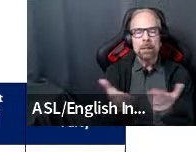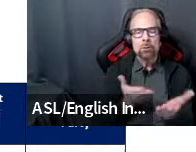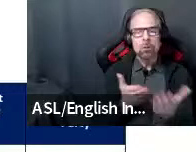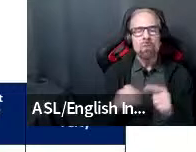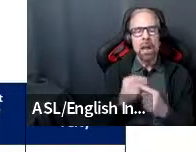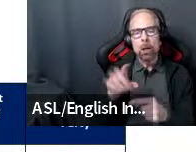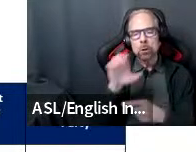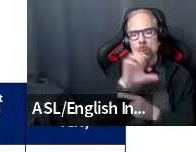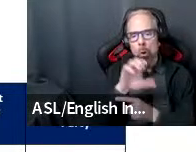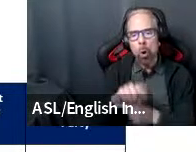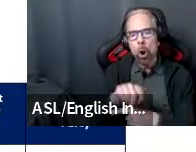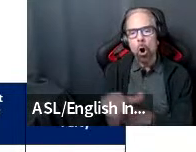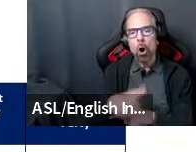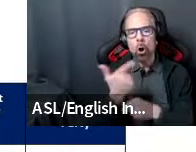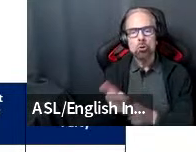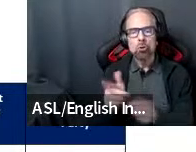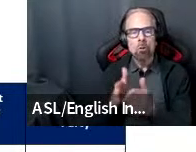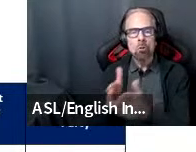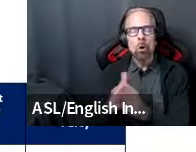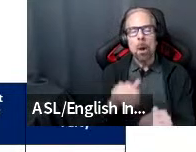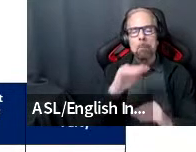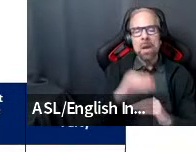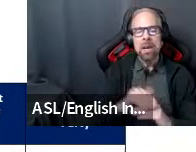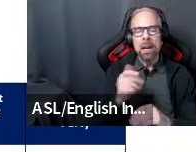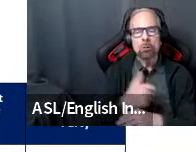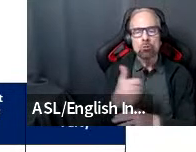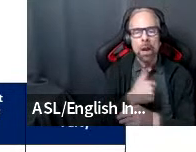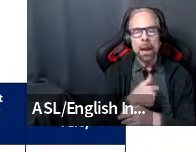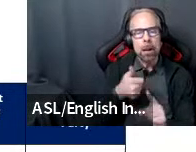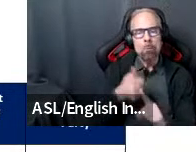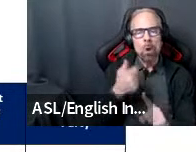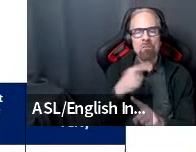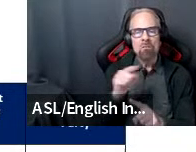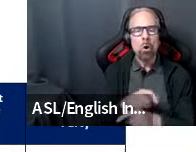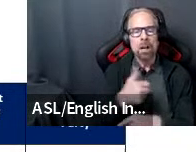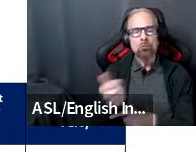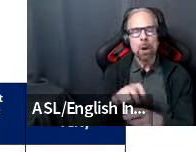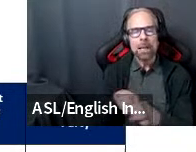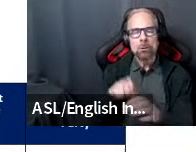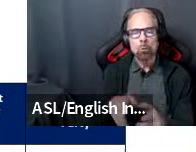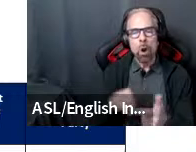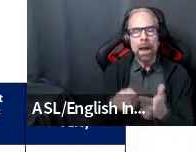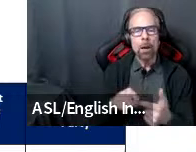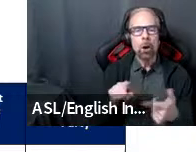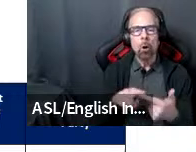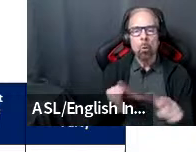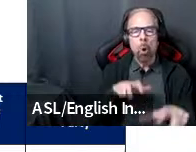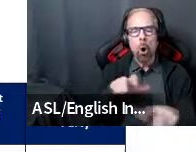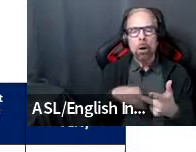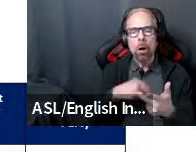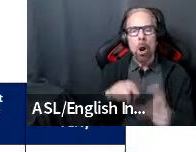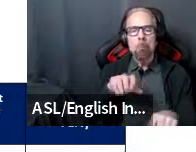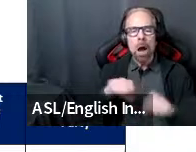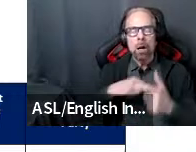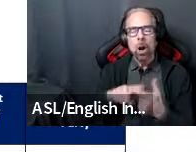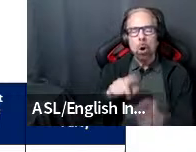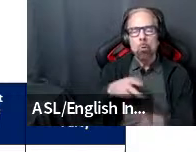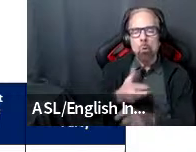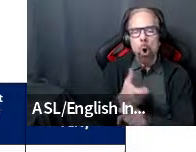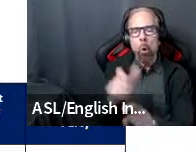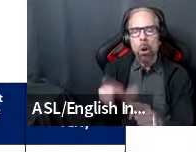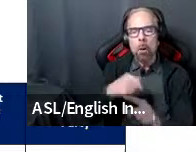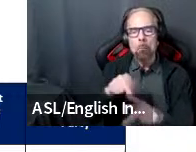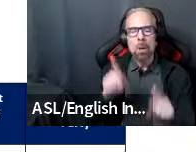explore alternative routes to mitigate transportation impacts to transit riders, walkers, bikers, rollers, and people using